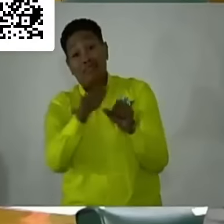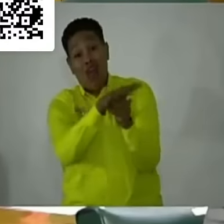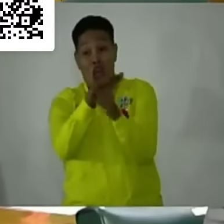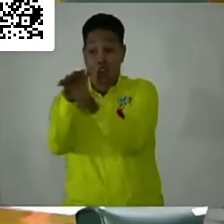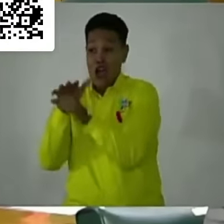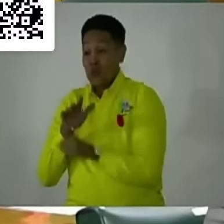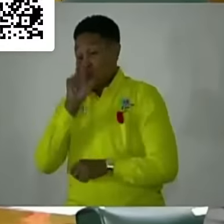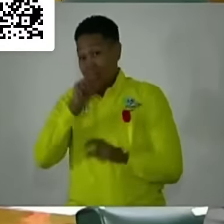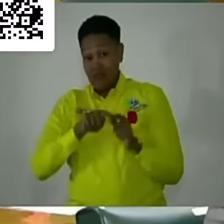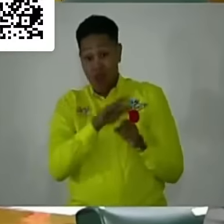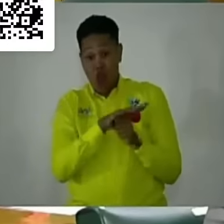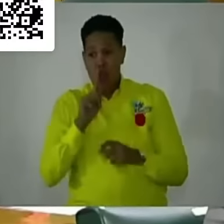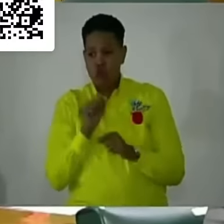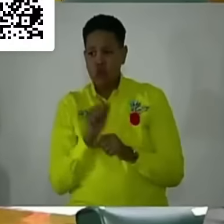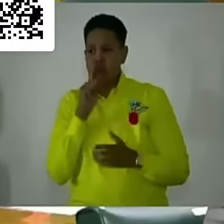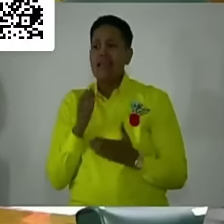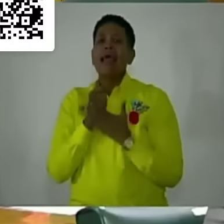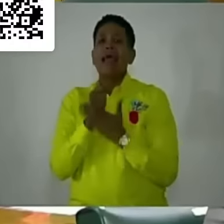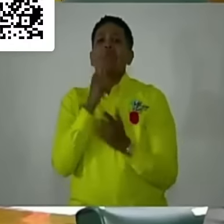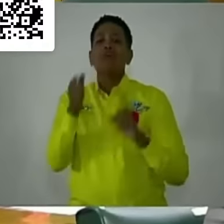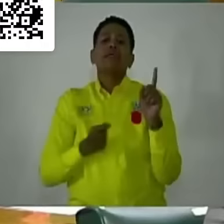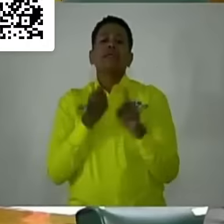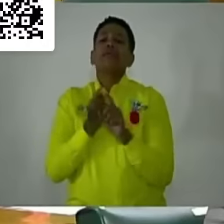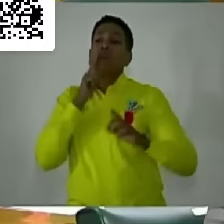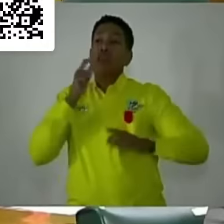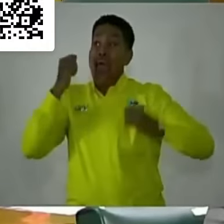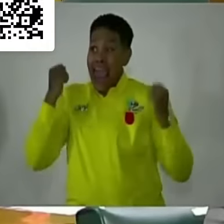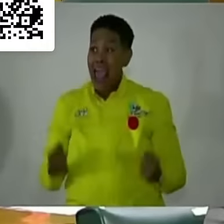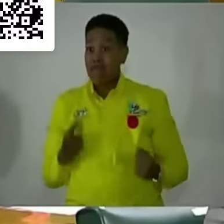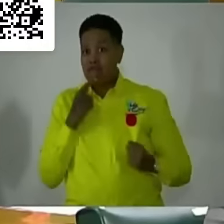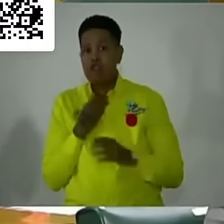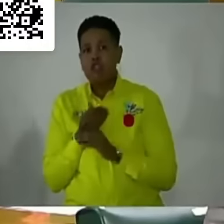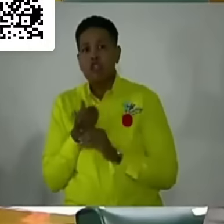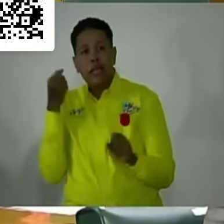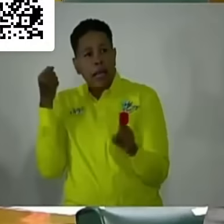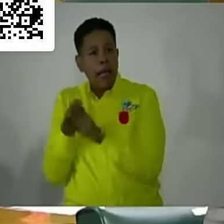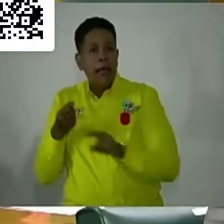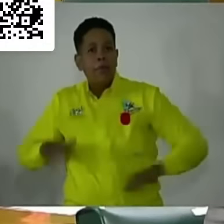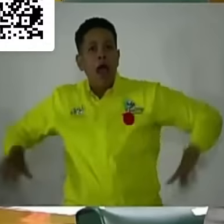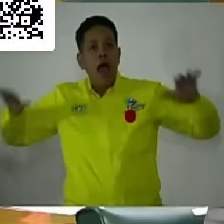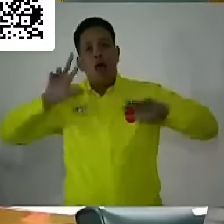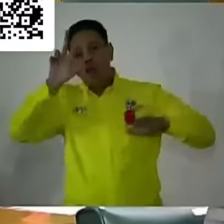constituencies that are heavily impacted by bauxite alumina operations.